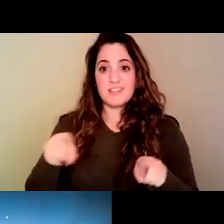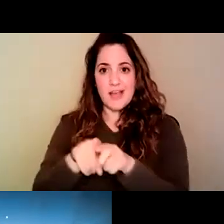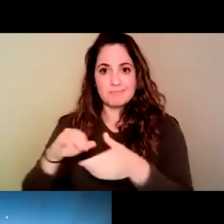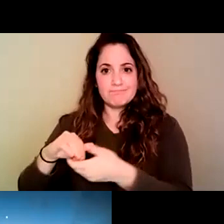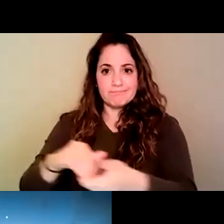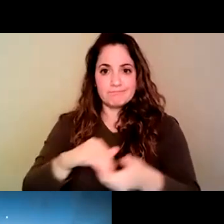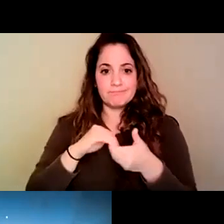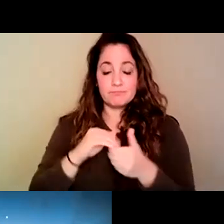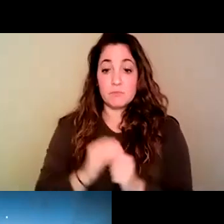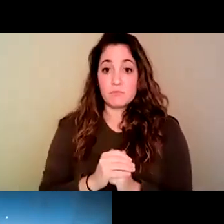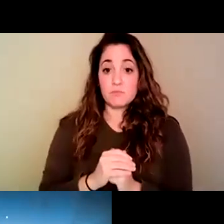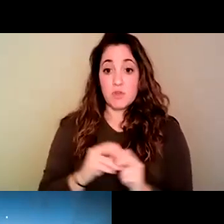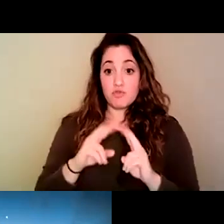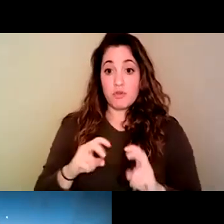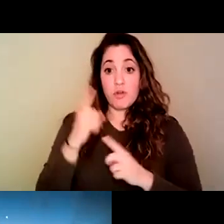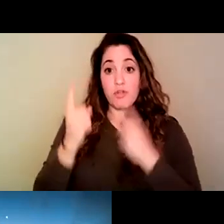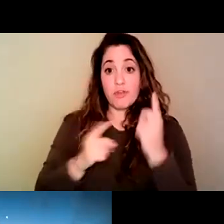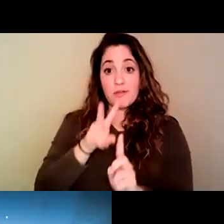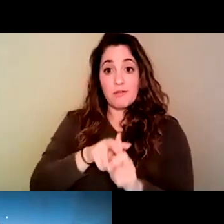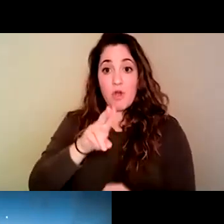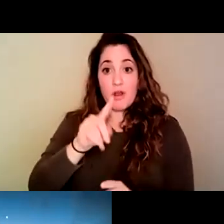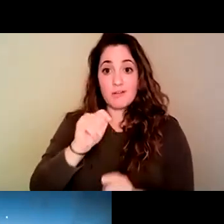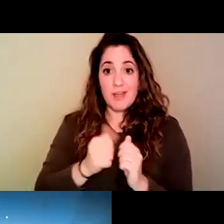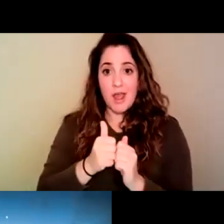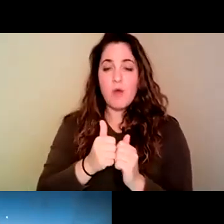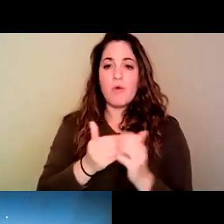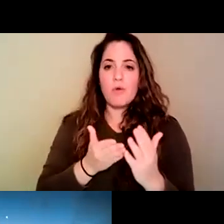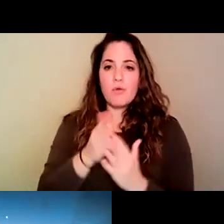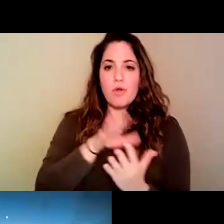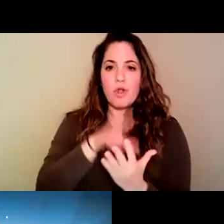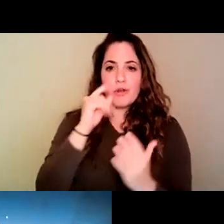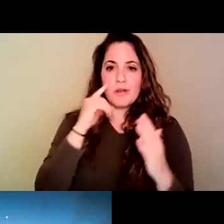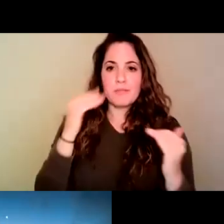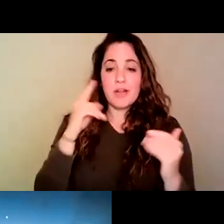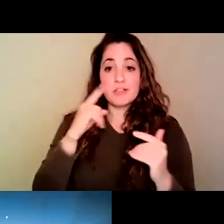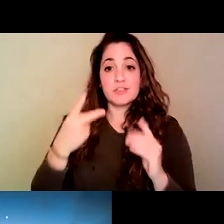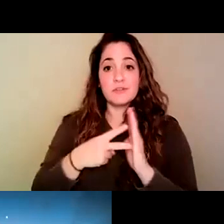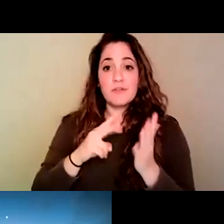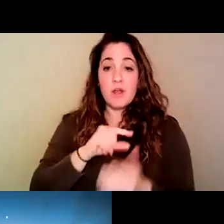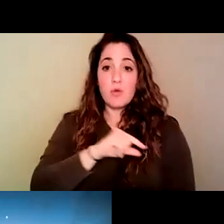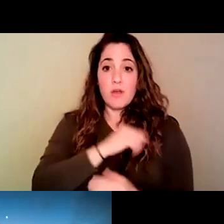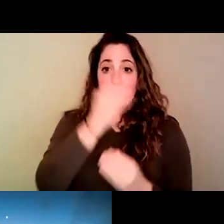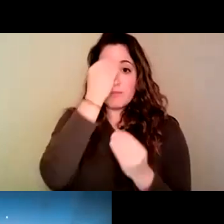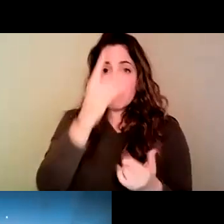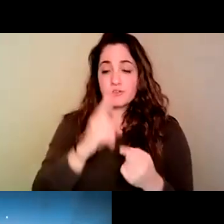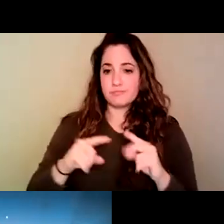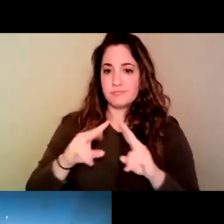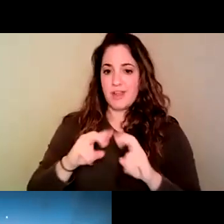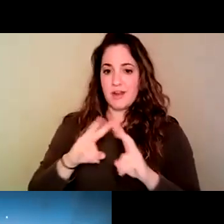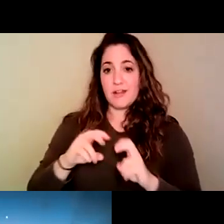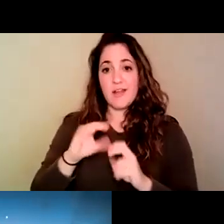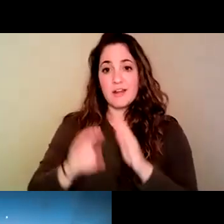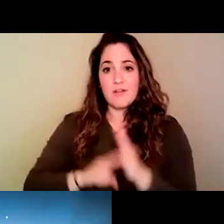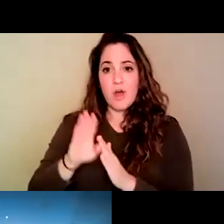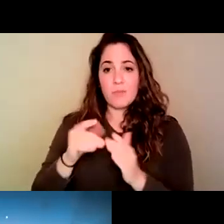critical thinking at RIT is cultivated through learning expectations of defining the quality of information, analyzing and developing a point